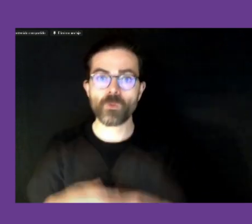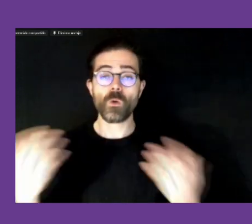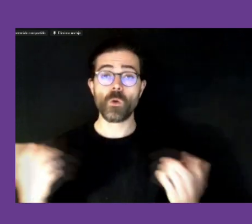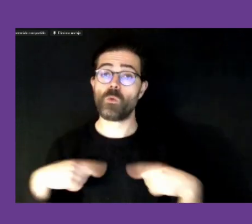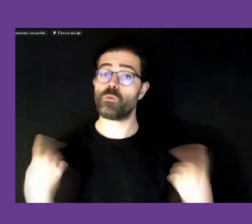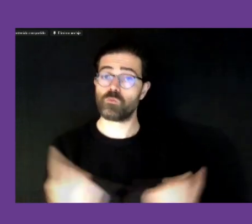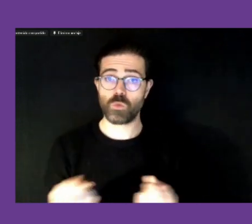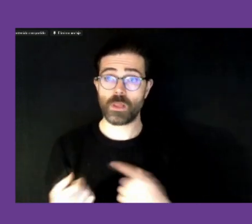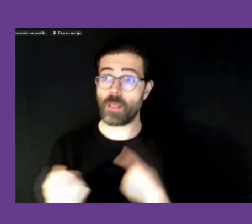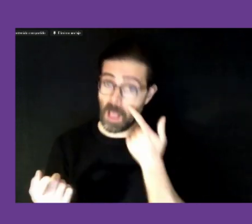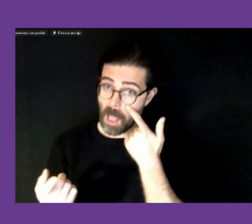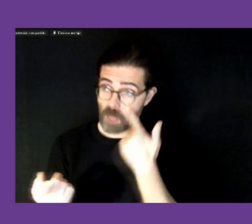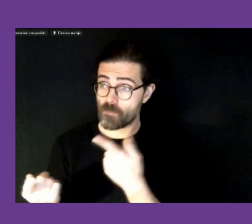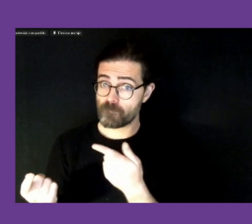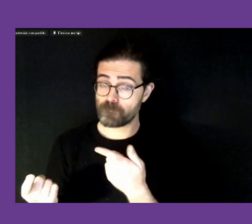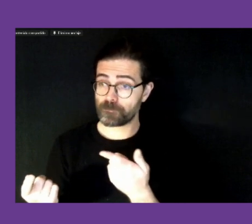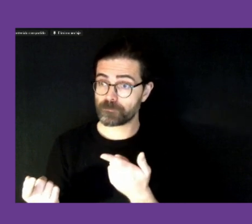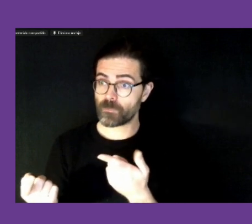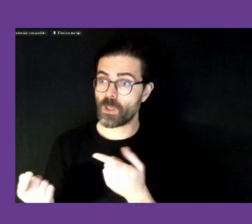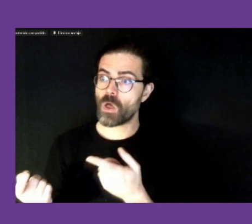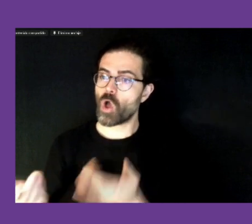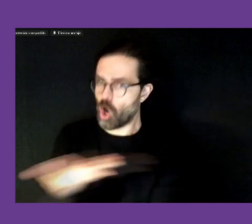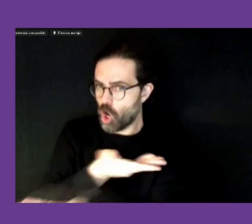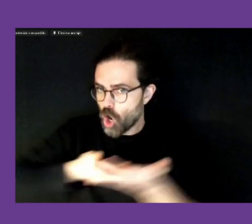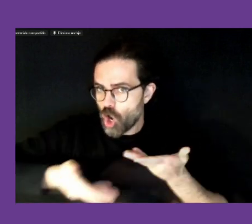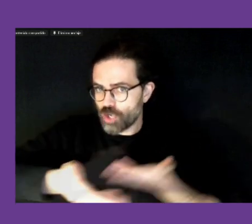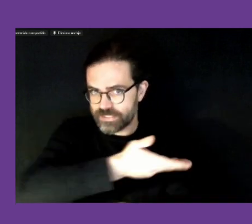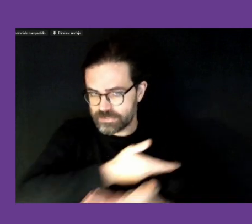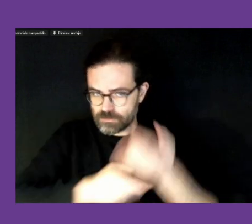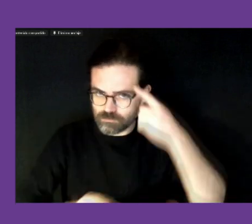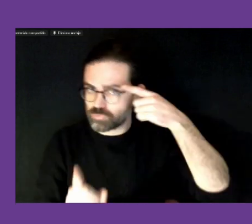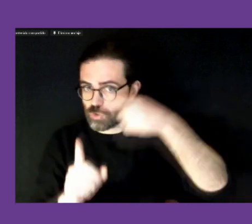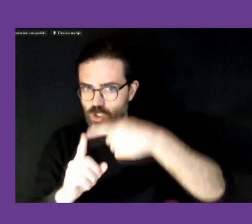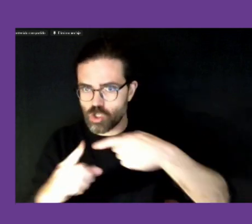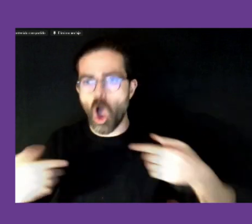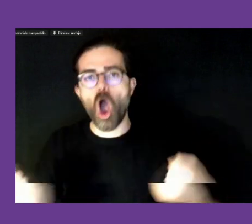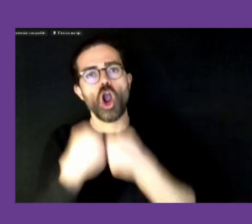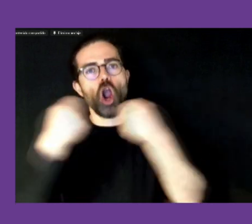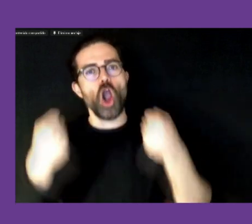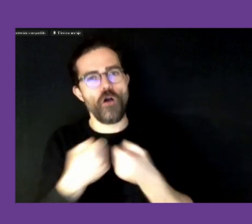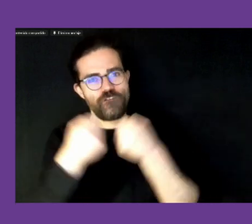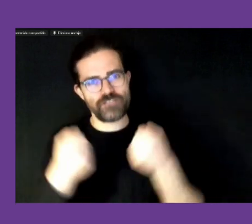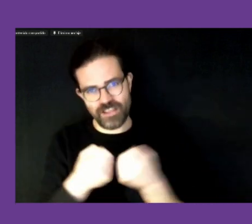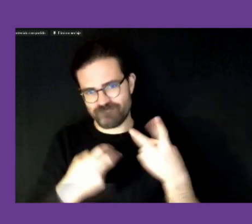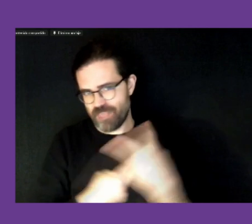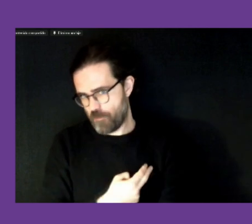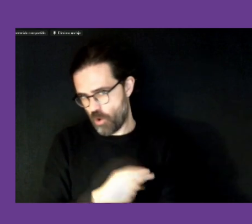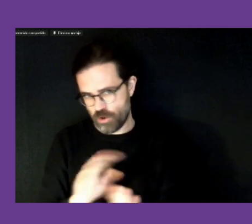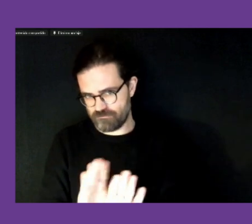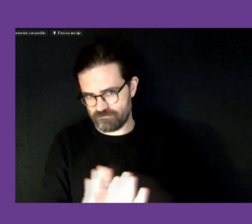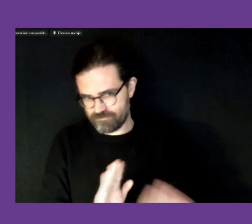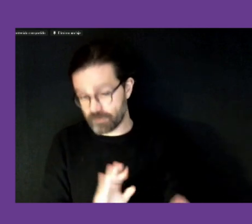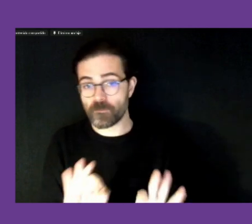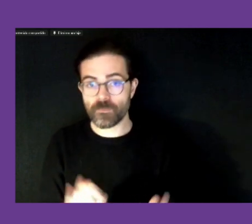to avoid any conflict and to make sure that what we put in each of the documents is consistent with the other and that